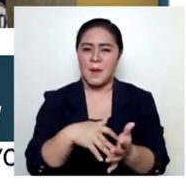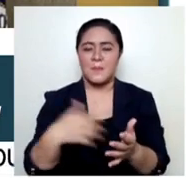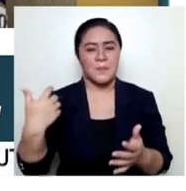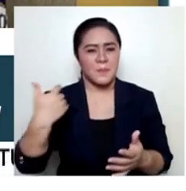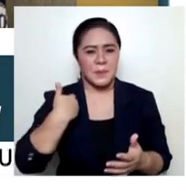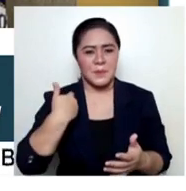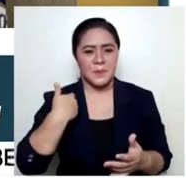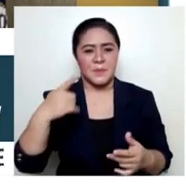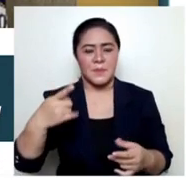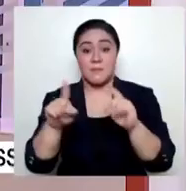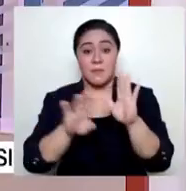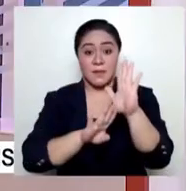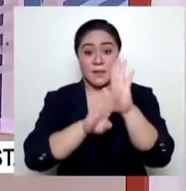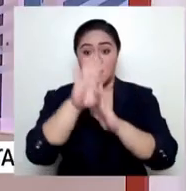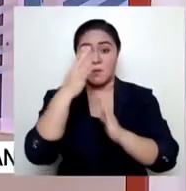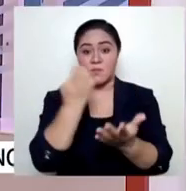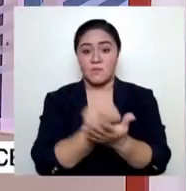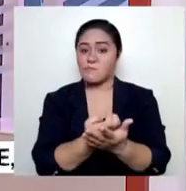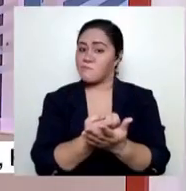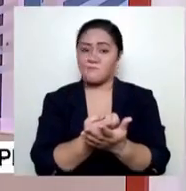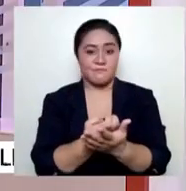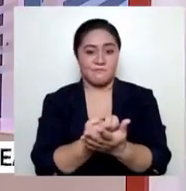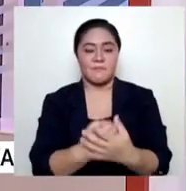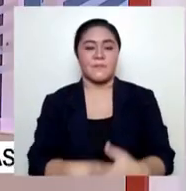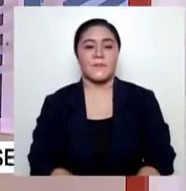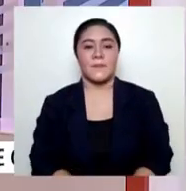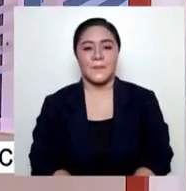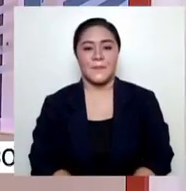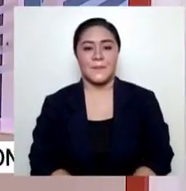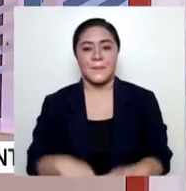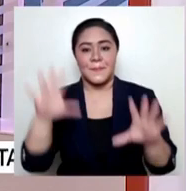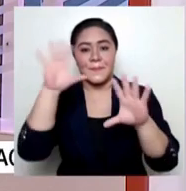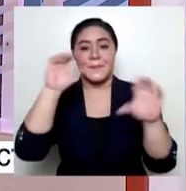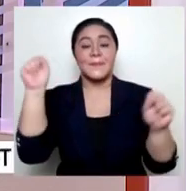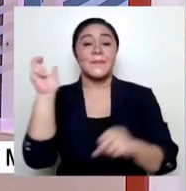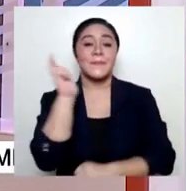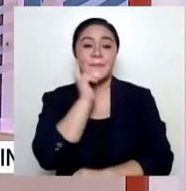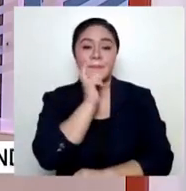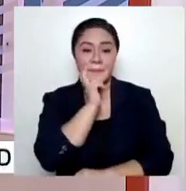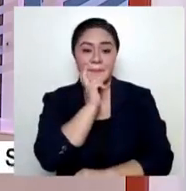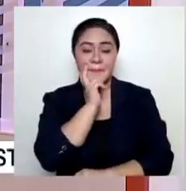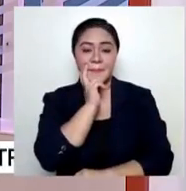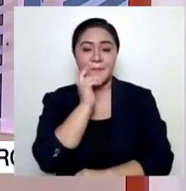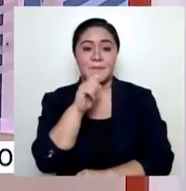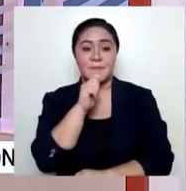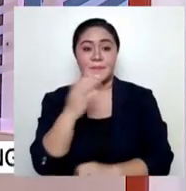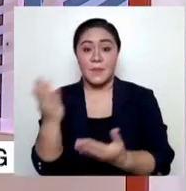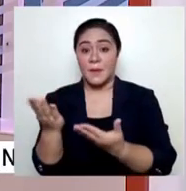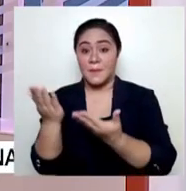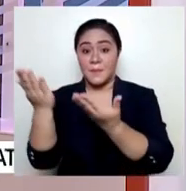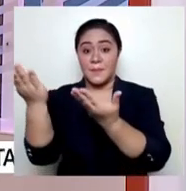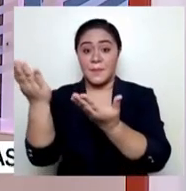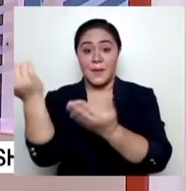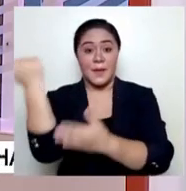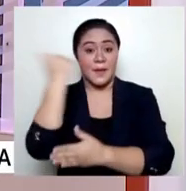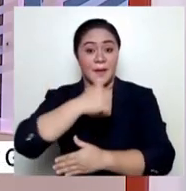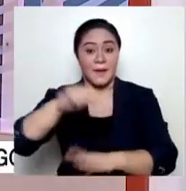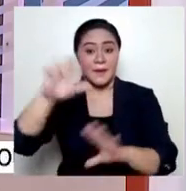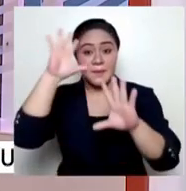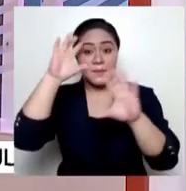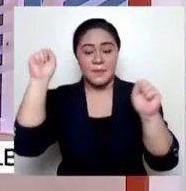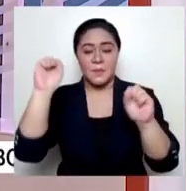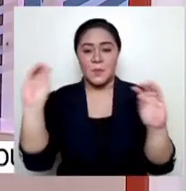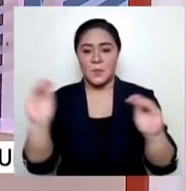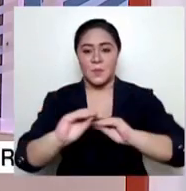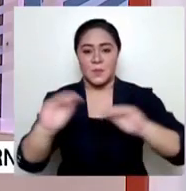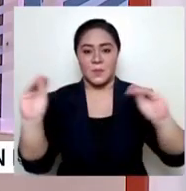stay. Well, President Rodrigo Duterte maintains he will not endorse any presidential candidate as his successor. The